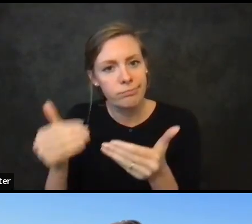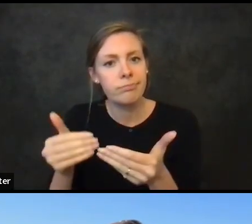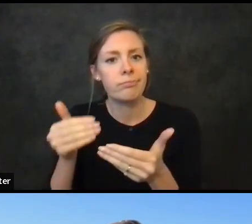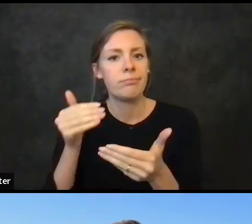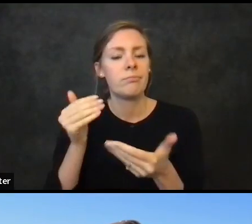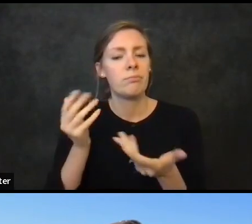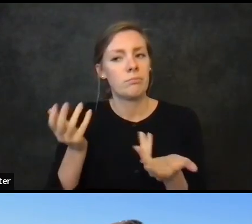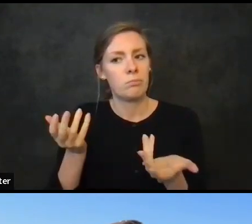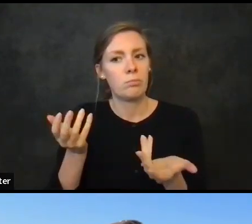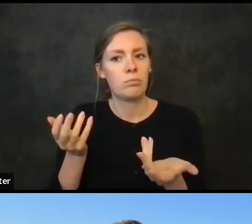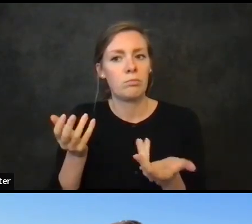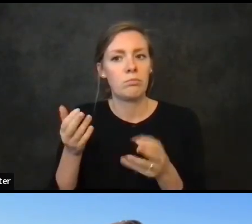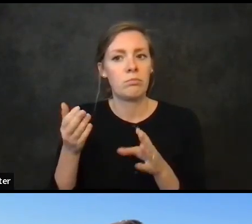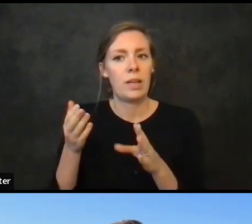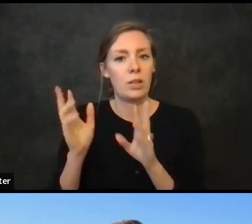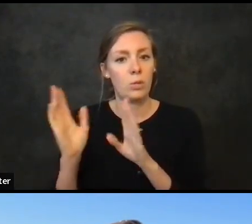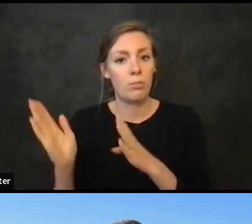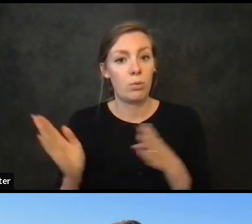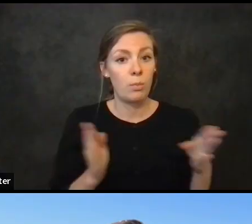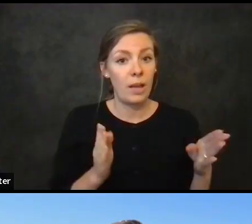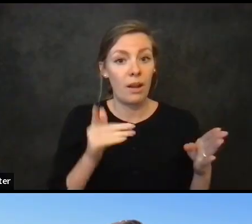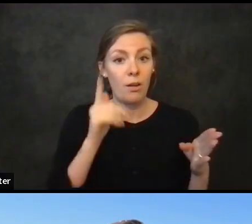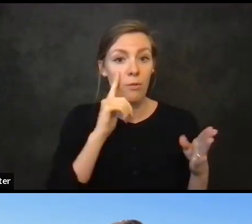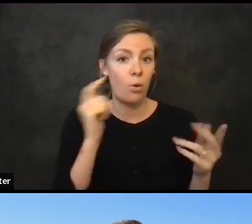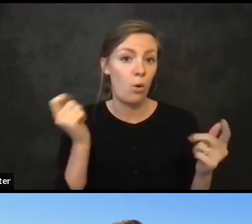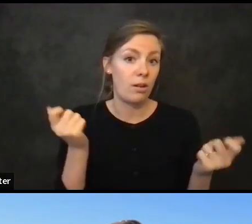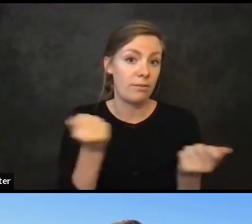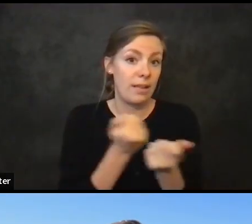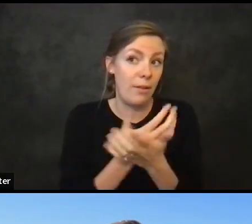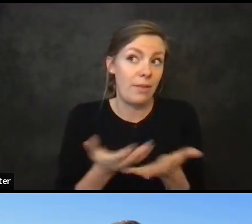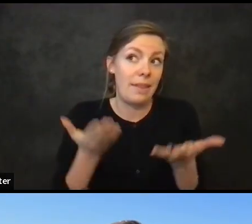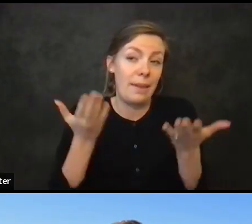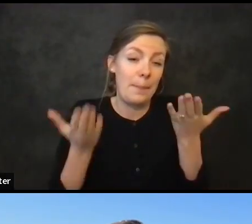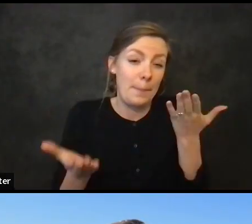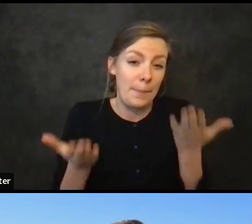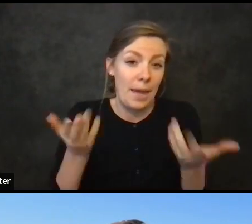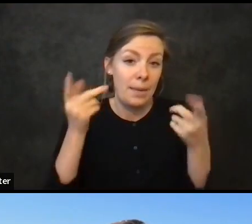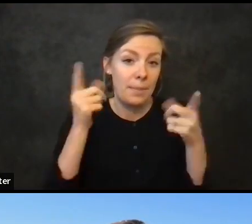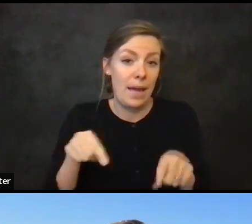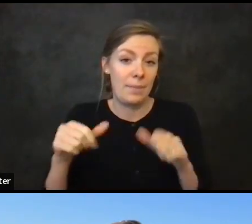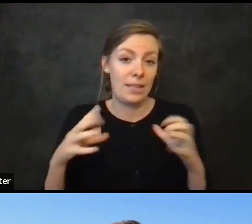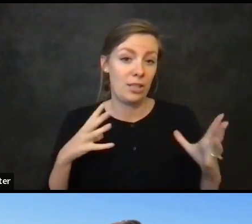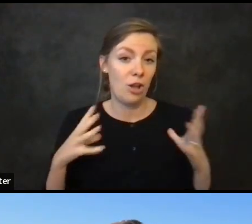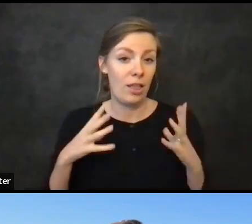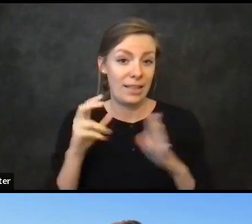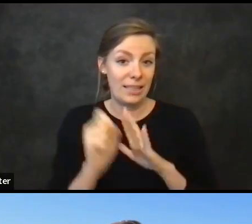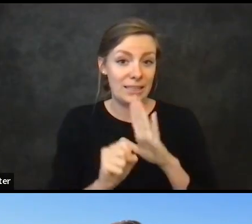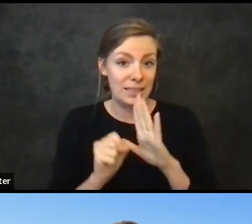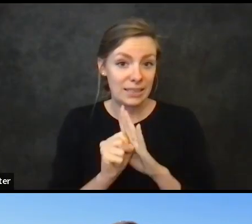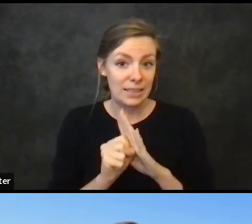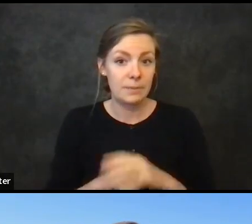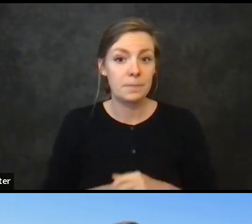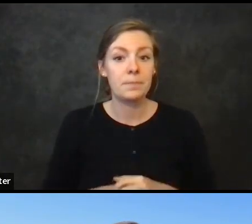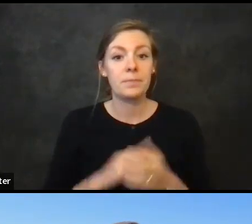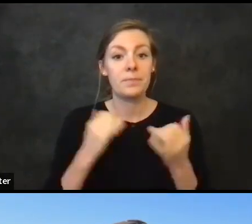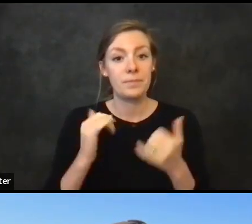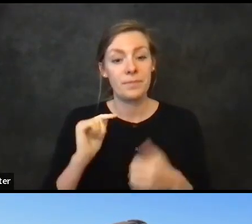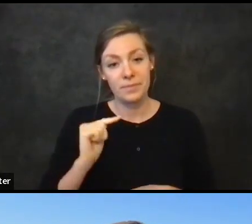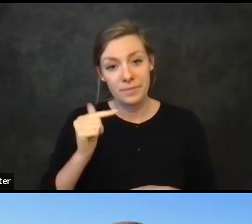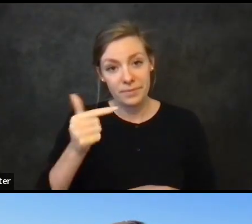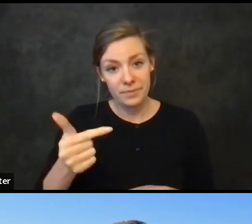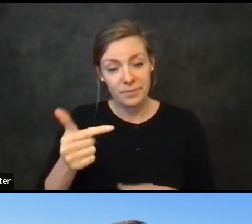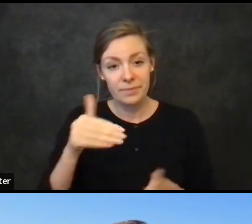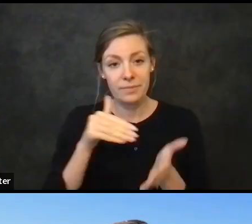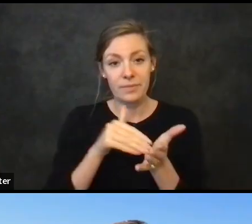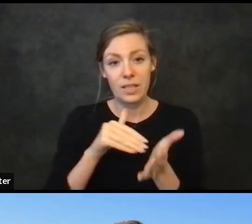anticipation of all that may be coming this holiday season. So now I'd like to just turn it over